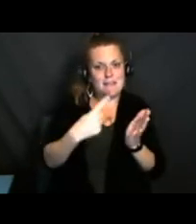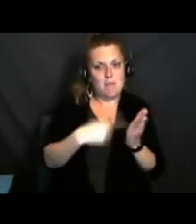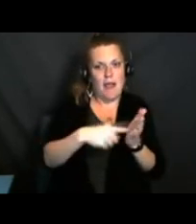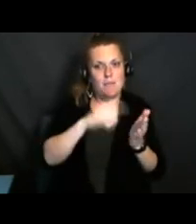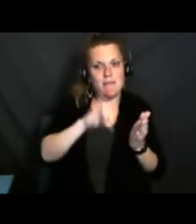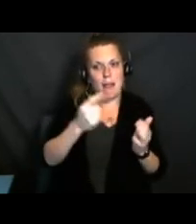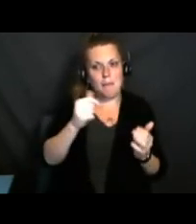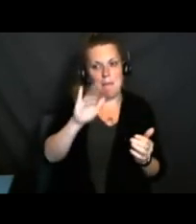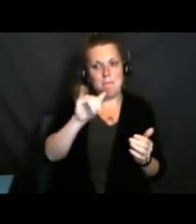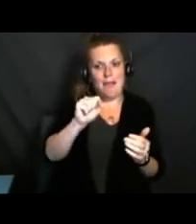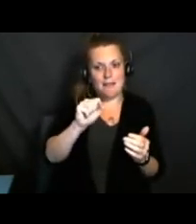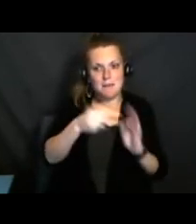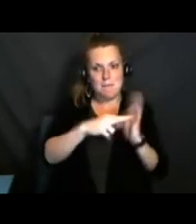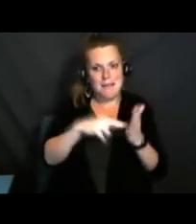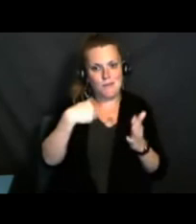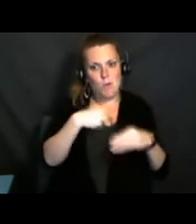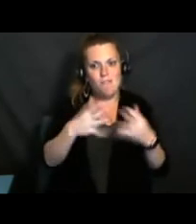data.